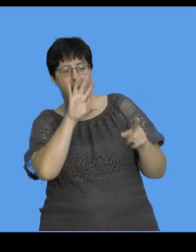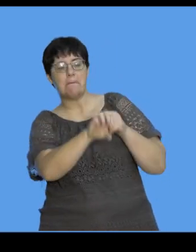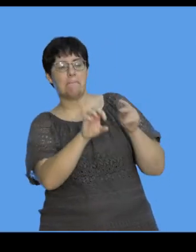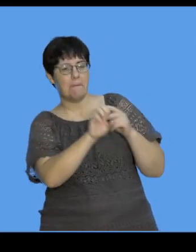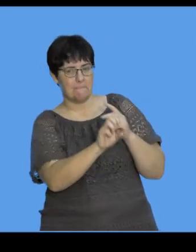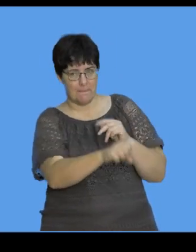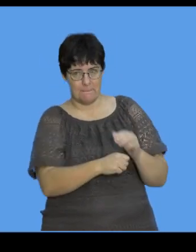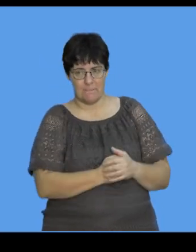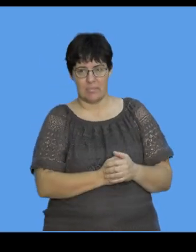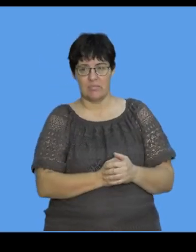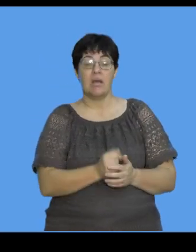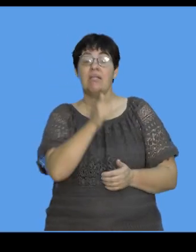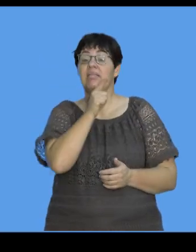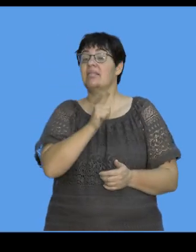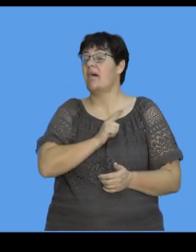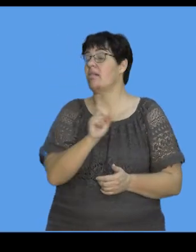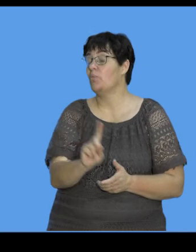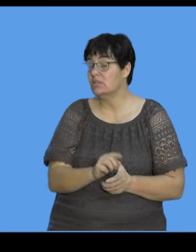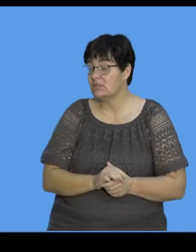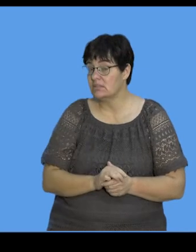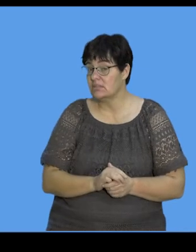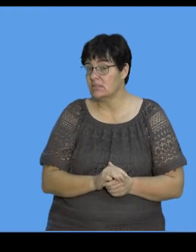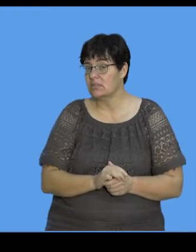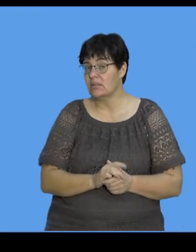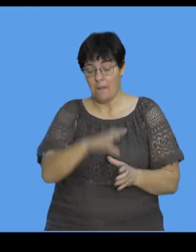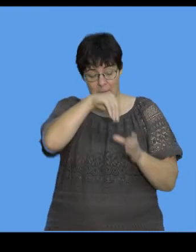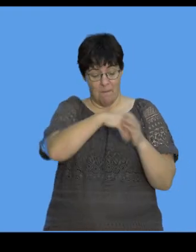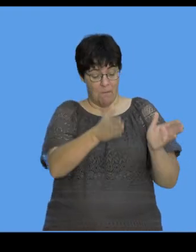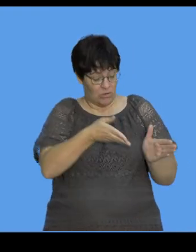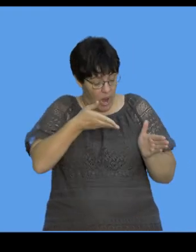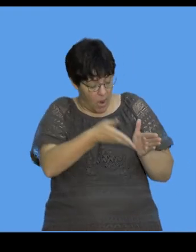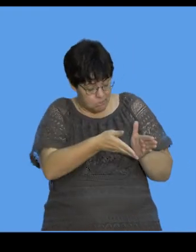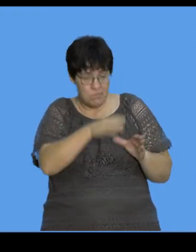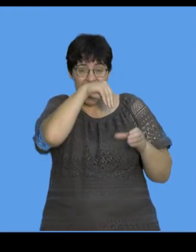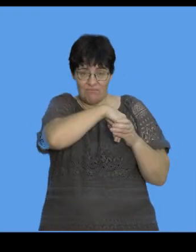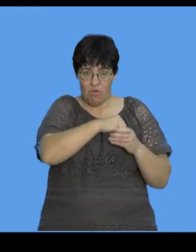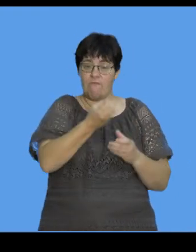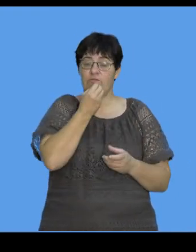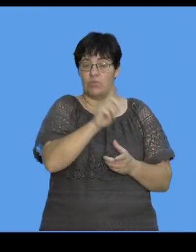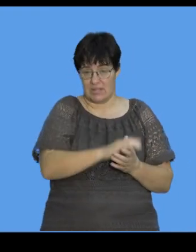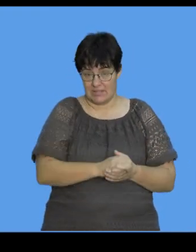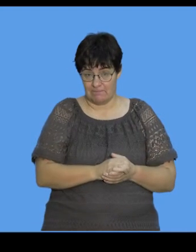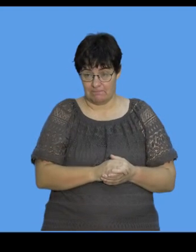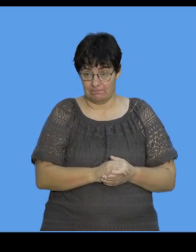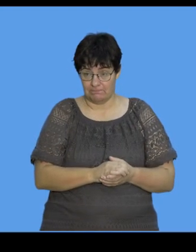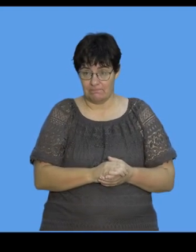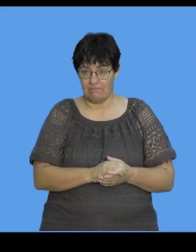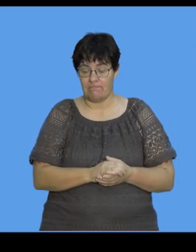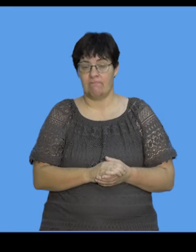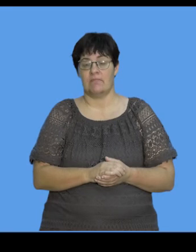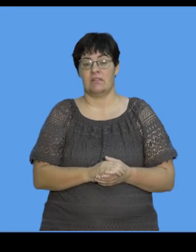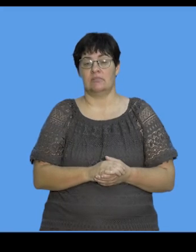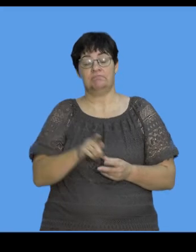you, okay? It tells you, what do I find in the box? So this is the Jungle Oats,